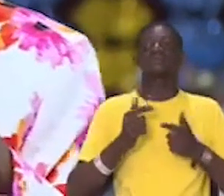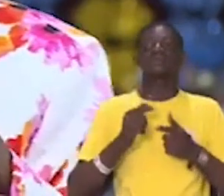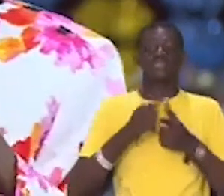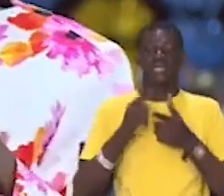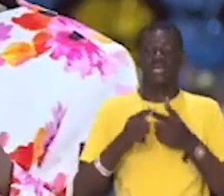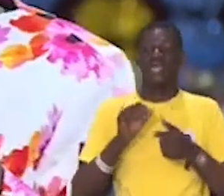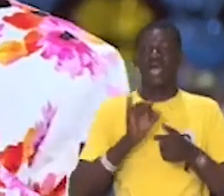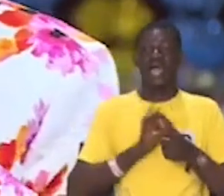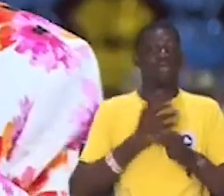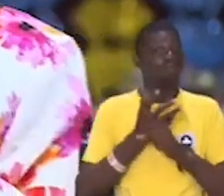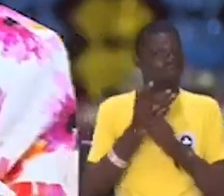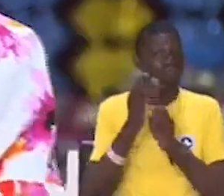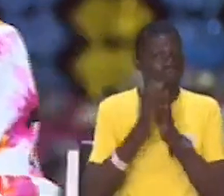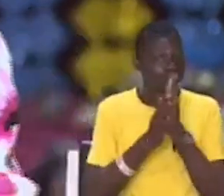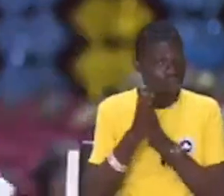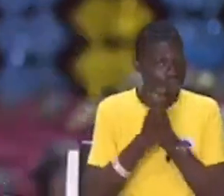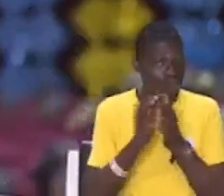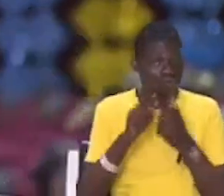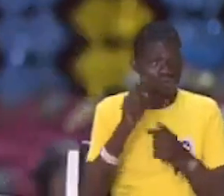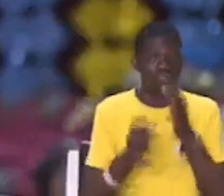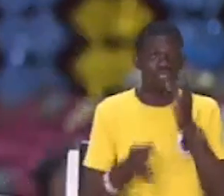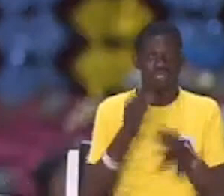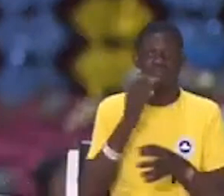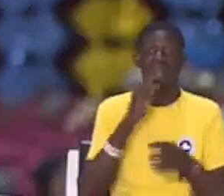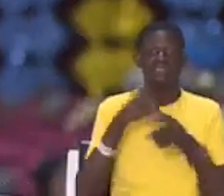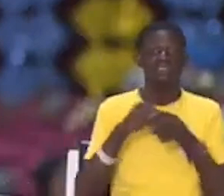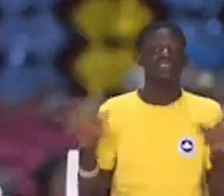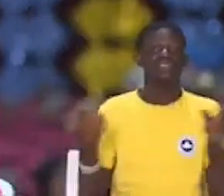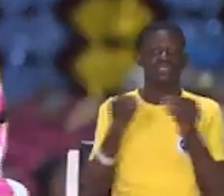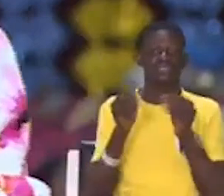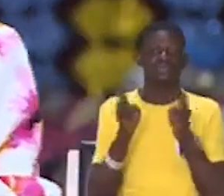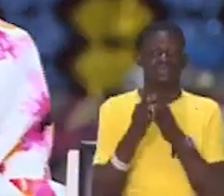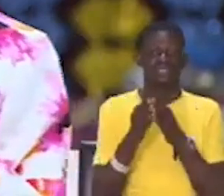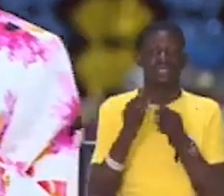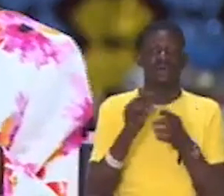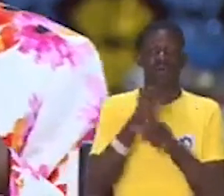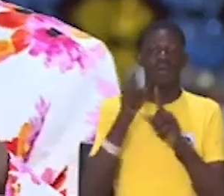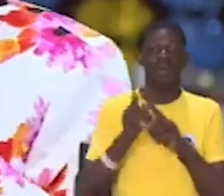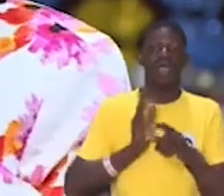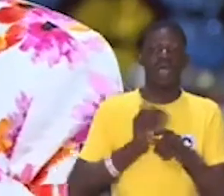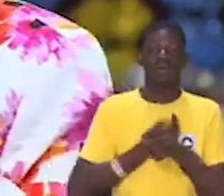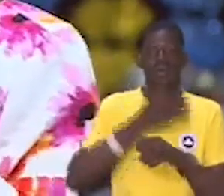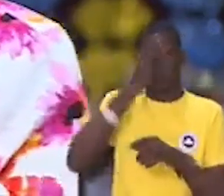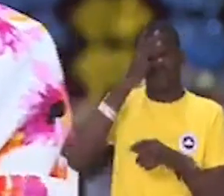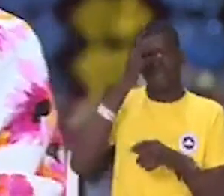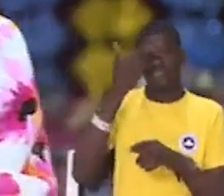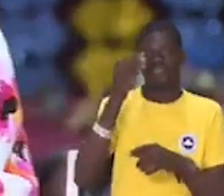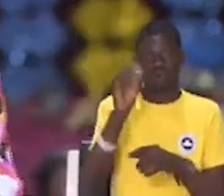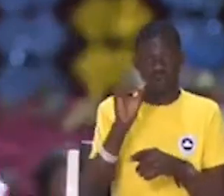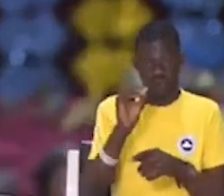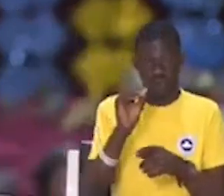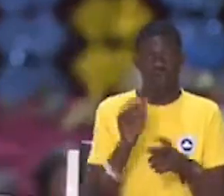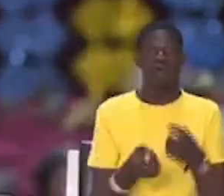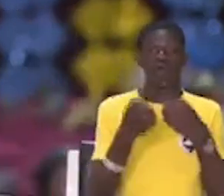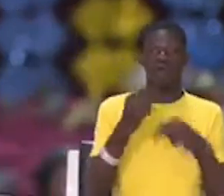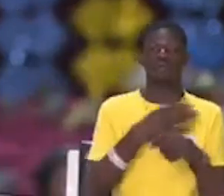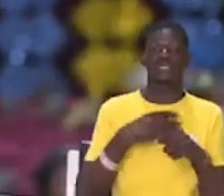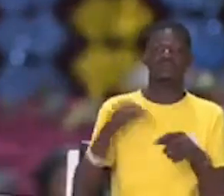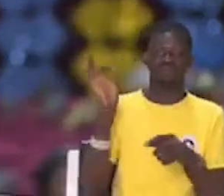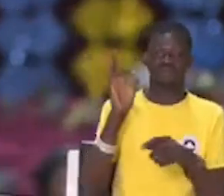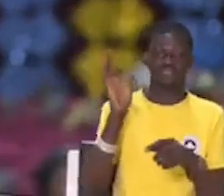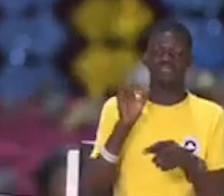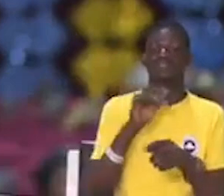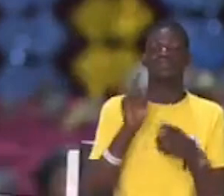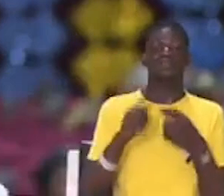I plead with you tonight, if you are in this gathering, at the time our beloved daddy comes, and he ministers the word